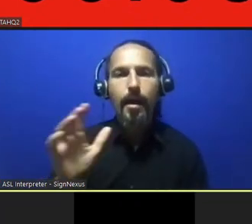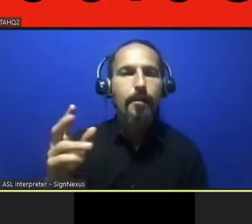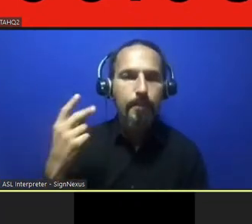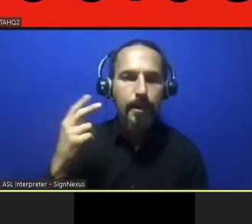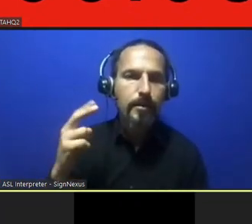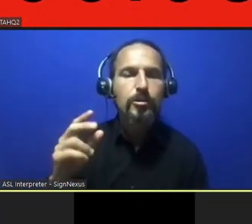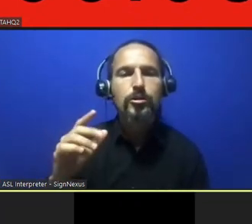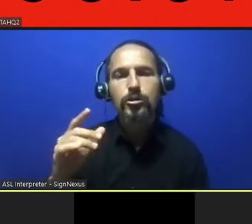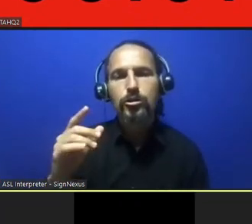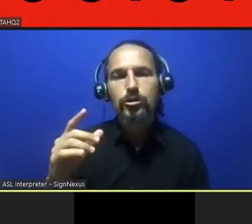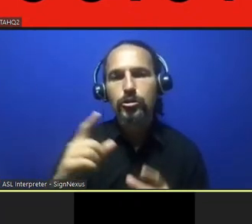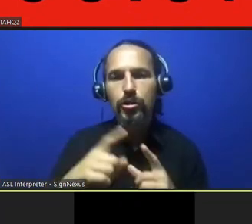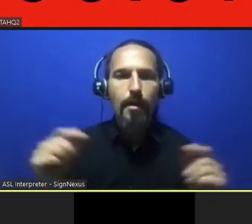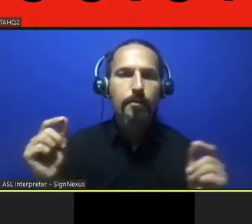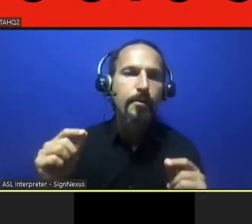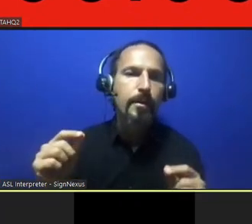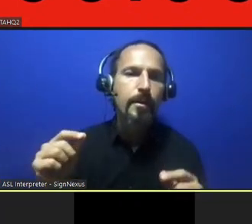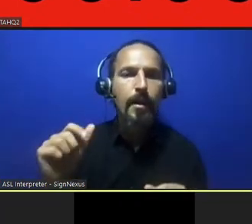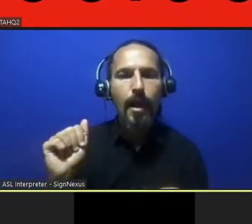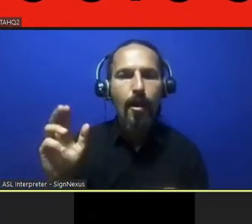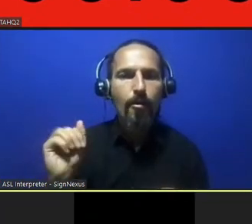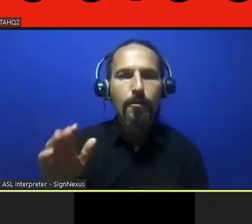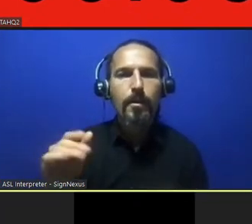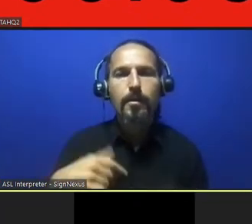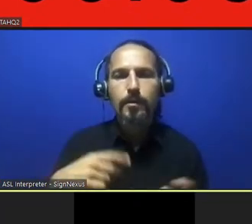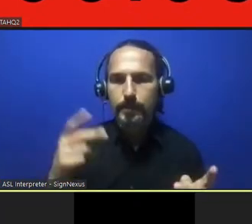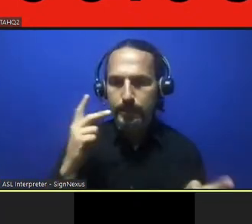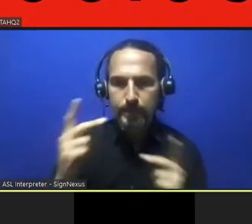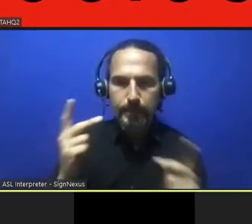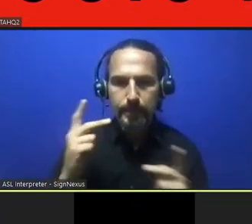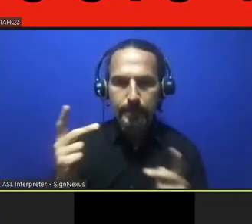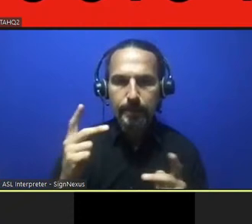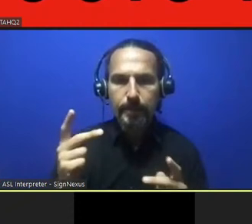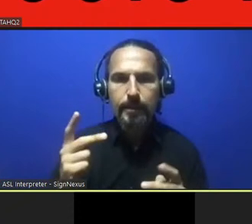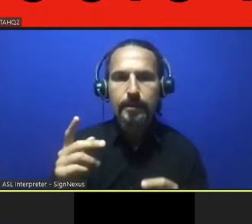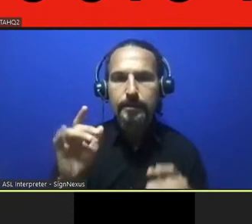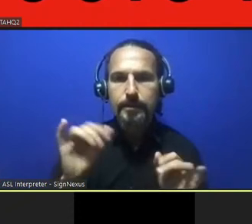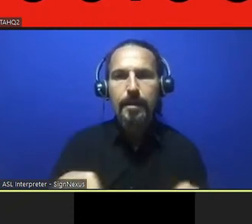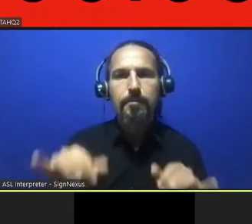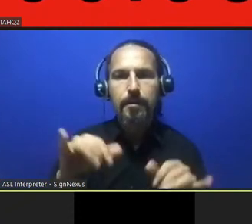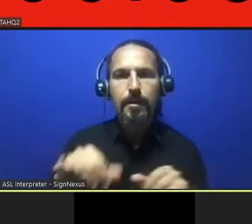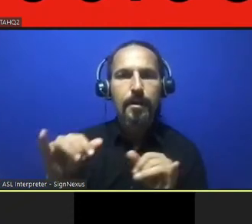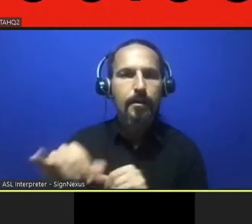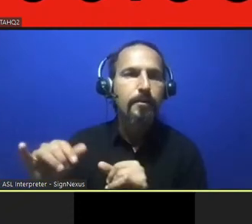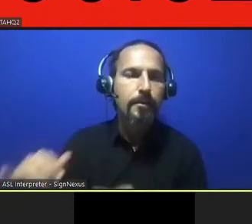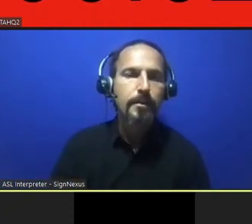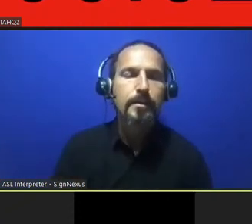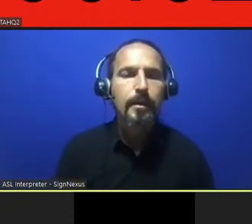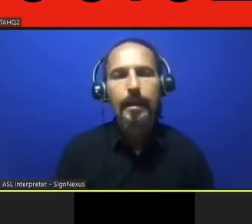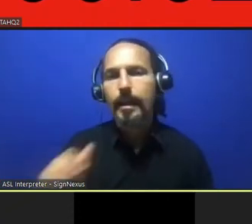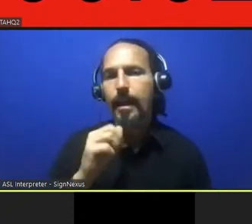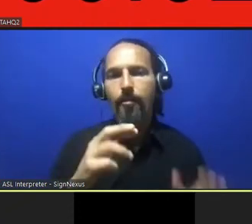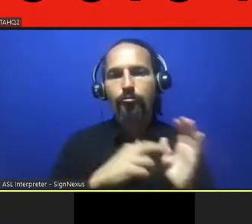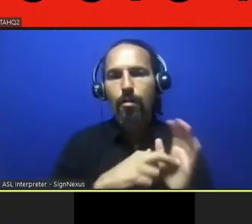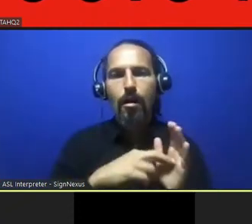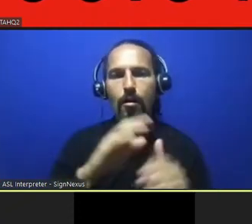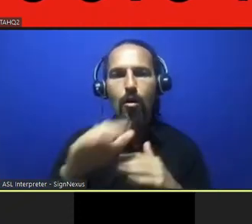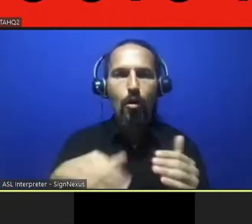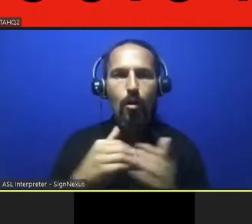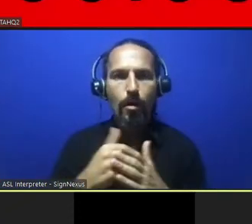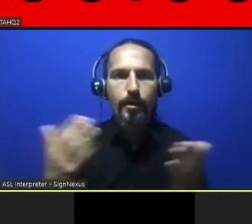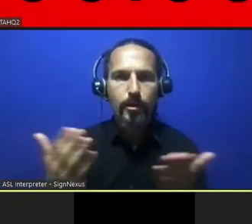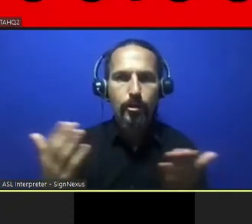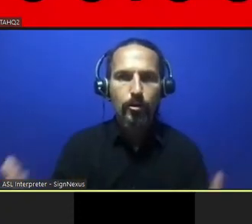japanese arabs everyone we just always see his same body that doesn't represent all of us here all